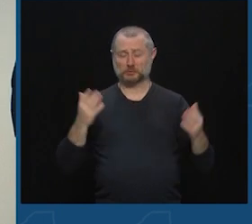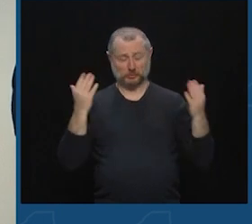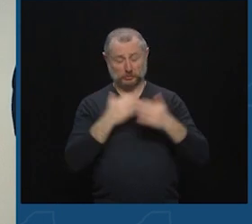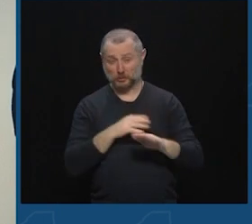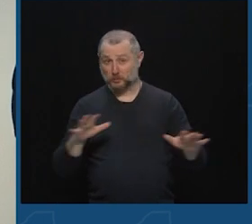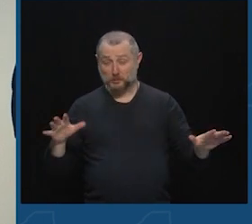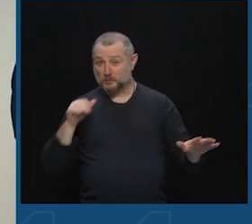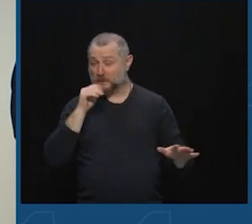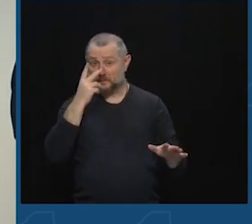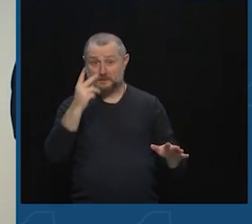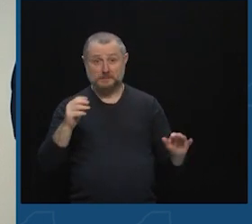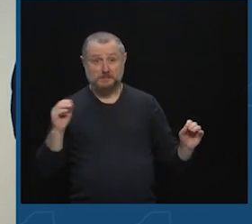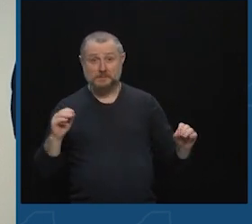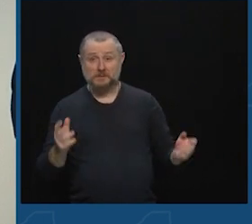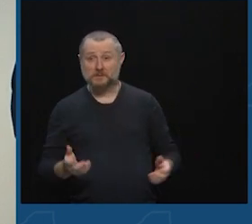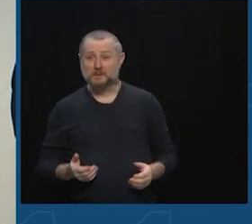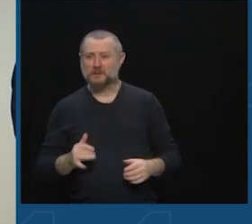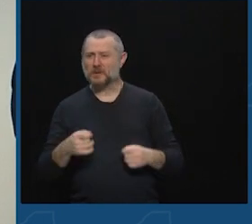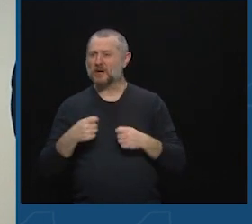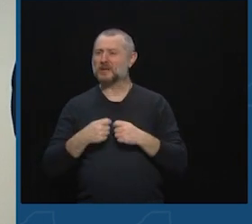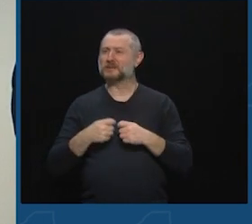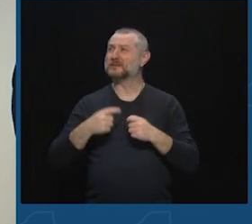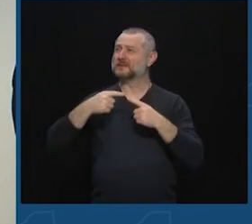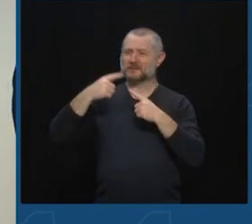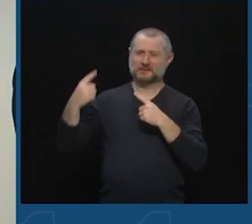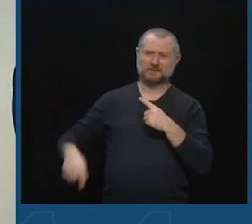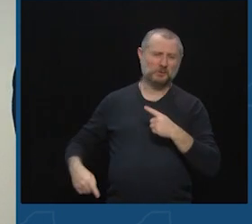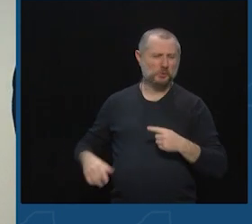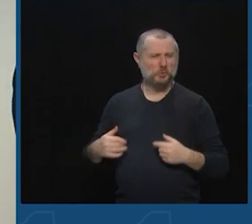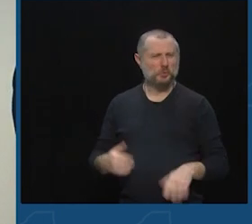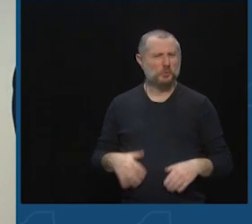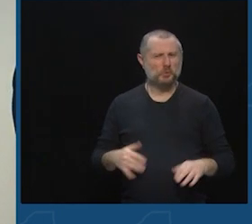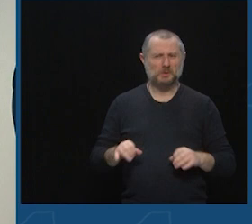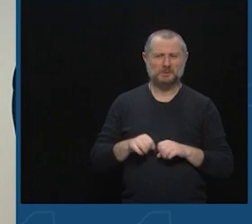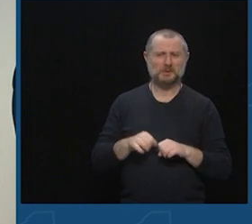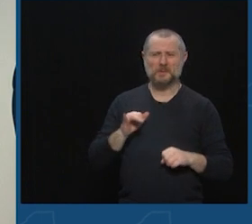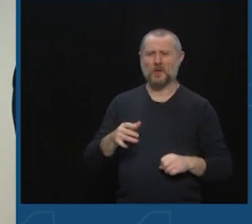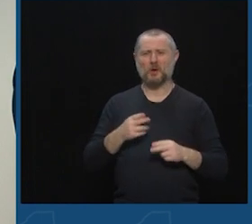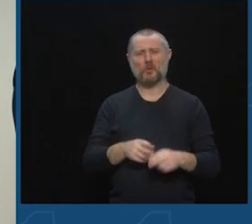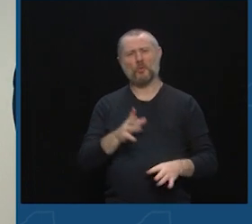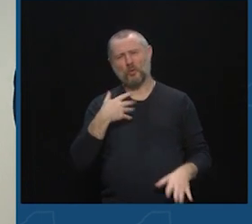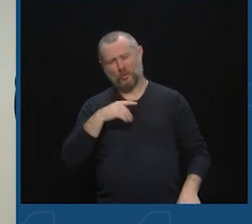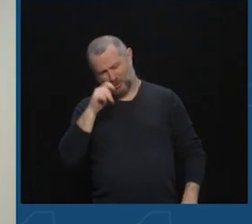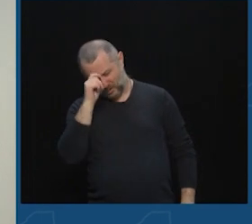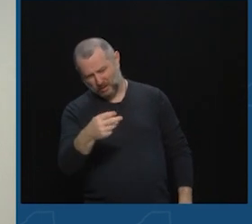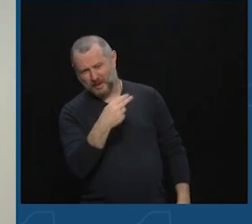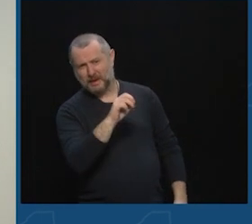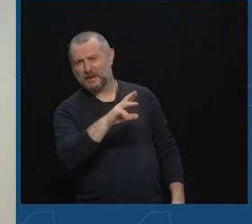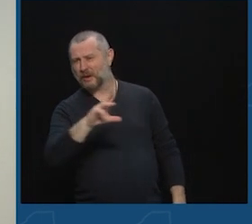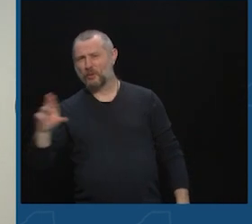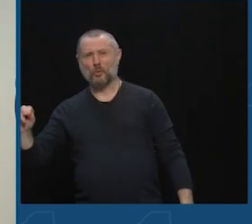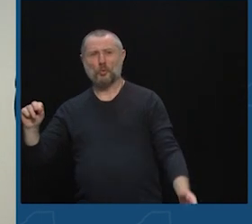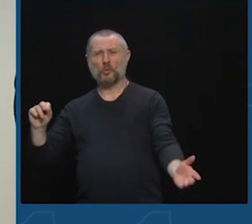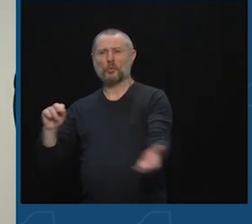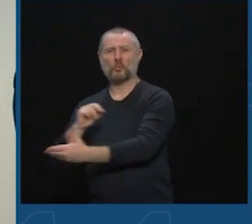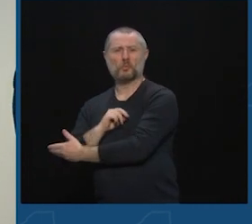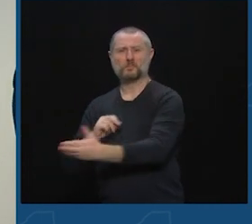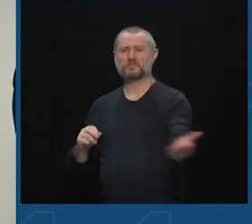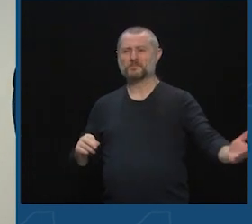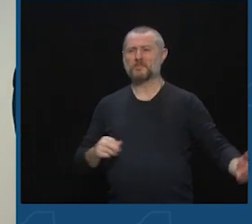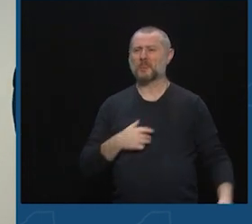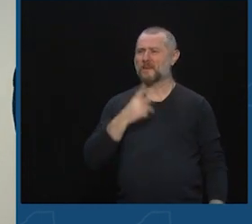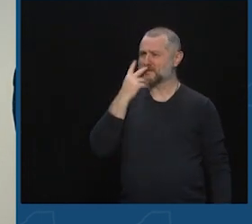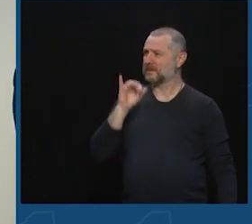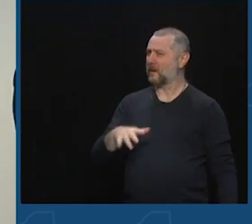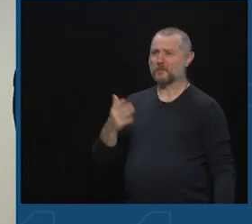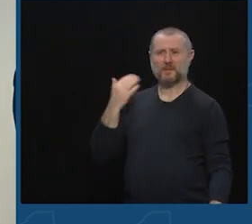are incredible acts of heroism that goes unsung too often. So I was struck by I've seen this before, but I don't know